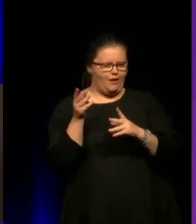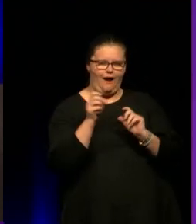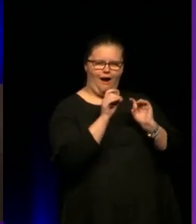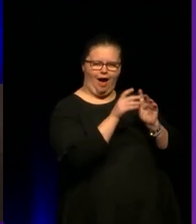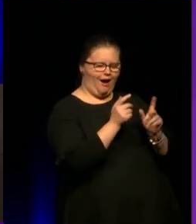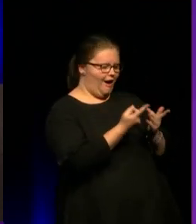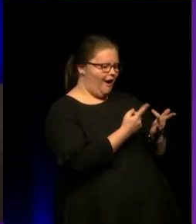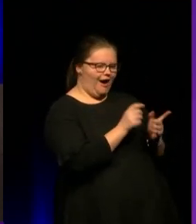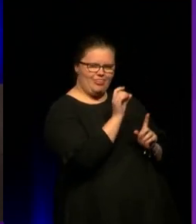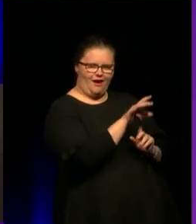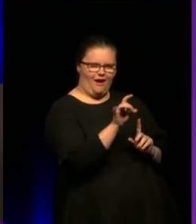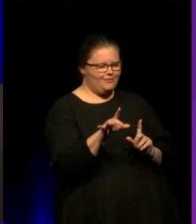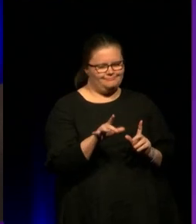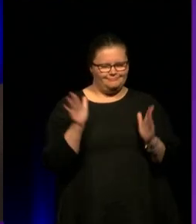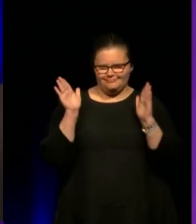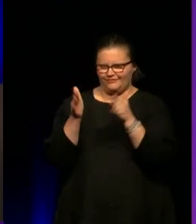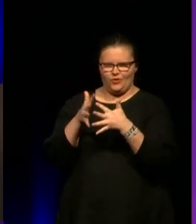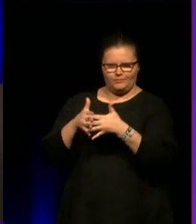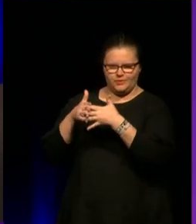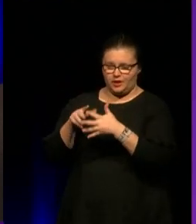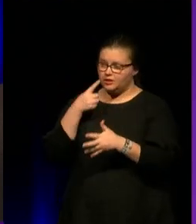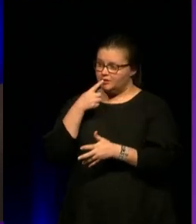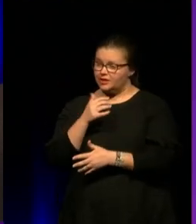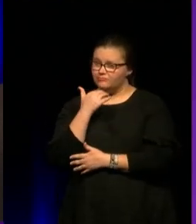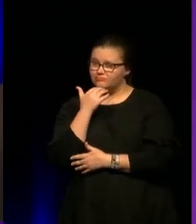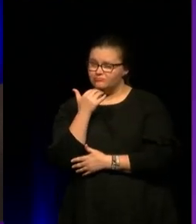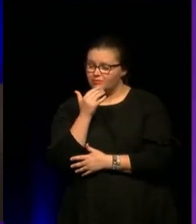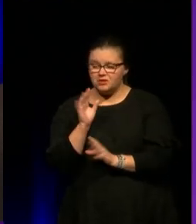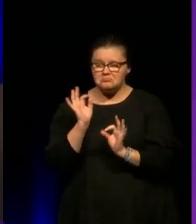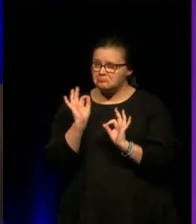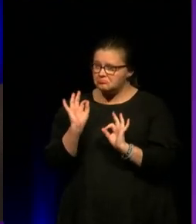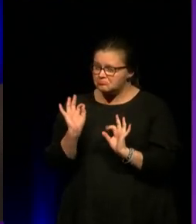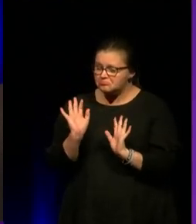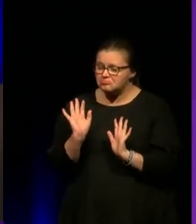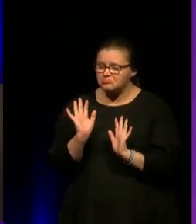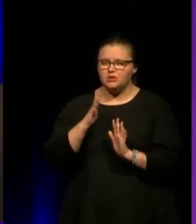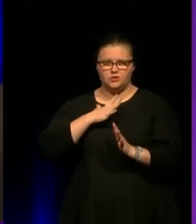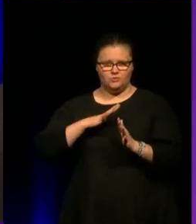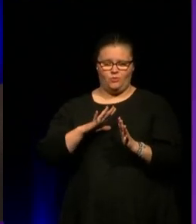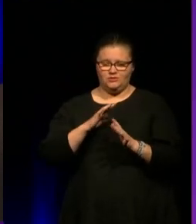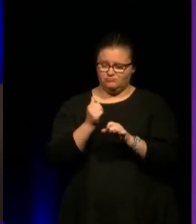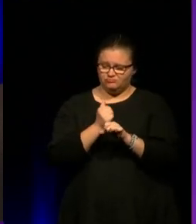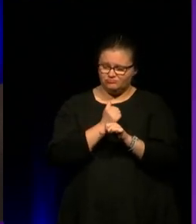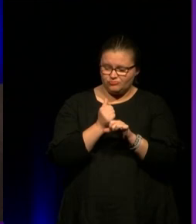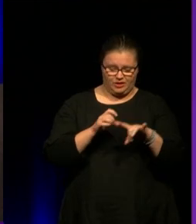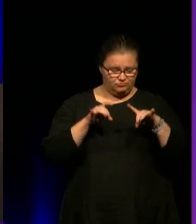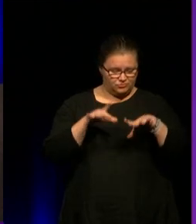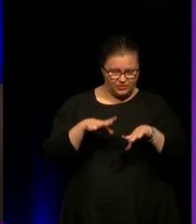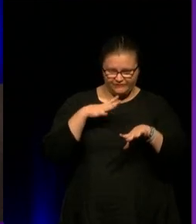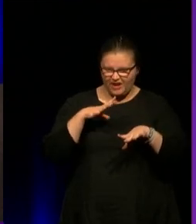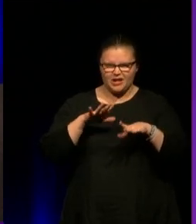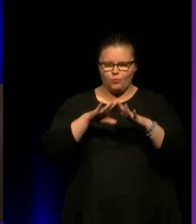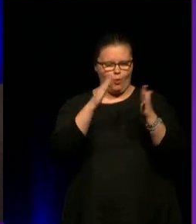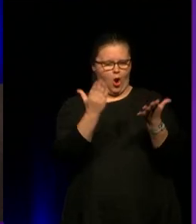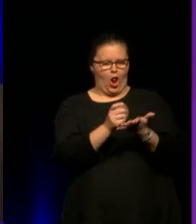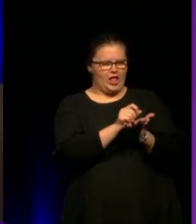price. They didn't set, it was actually, you know, a thoughtful contract. They just said, we just don't want you to make it in Australia and then sell it in all over the world. We